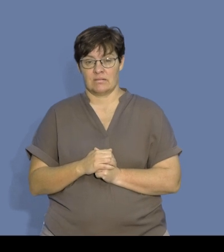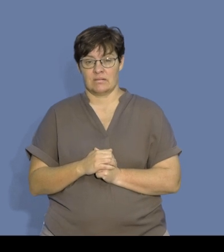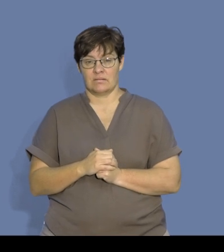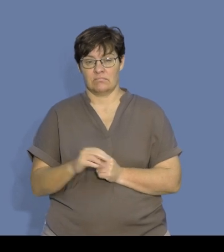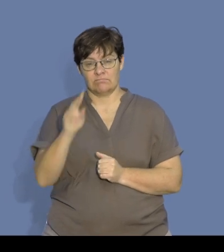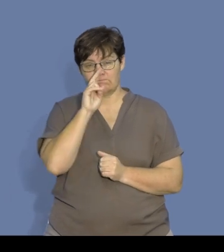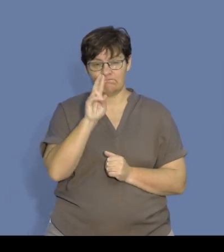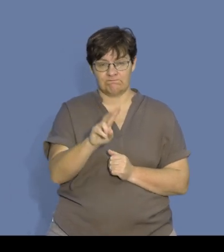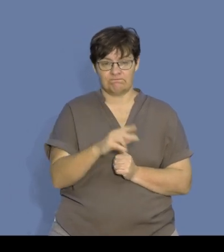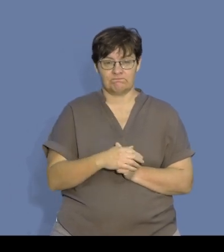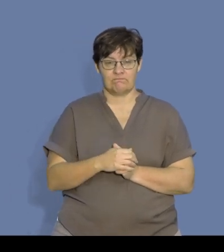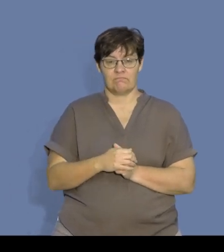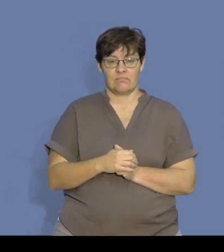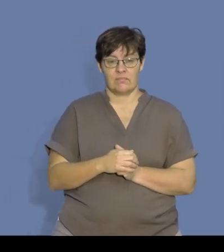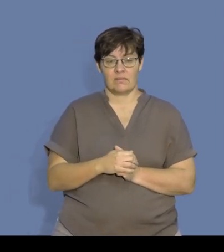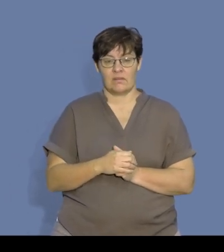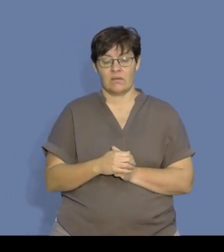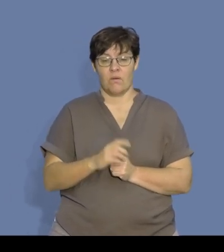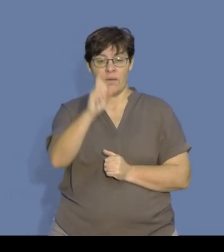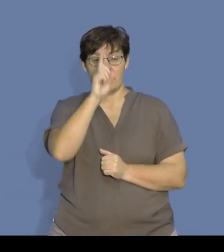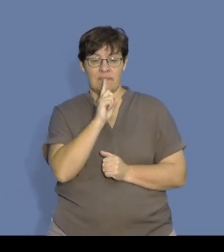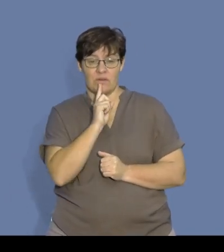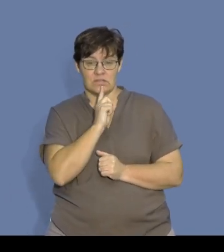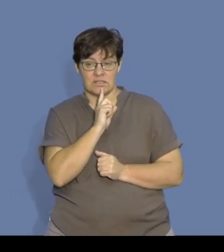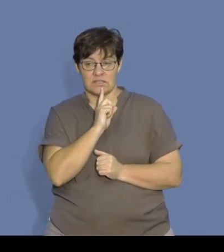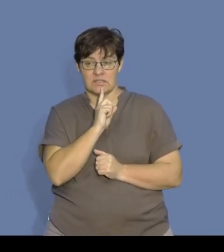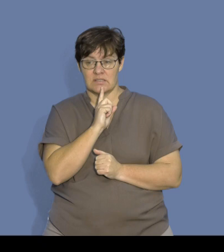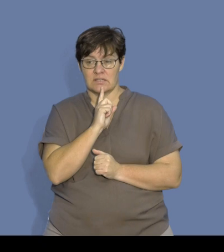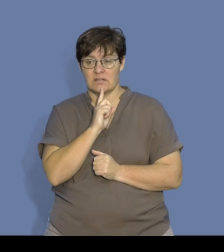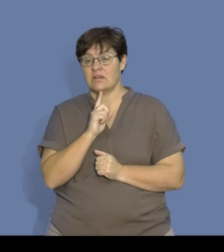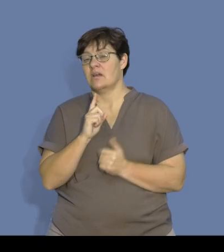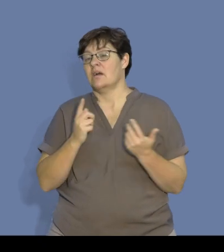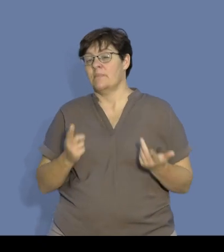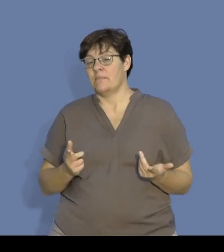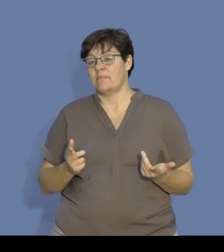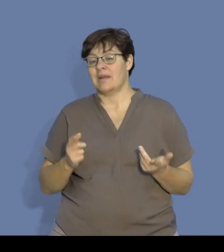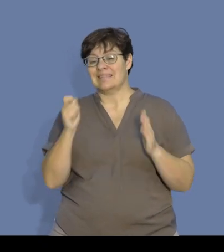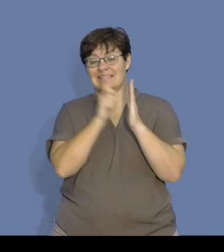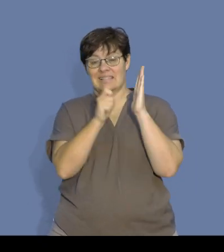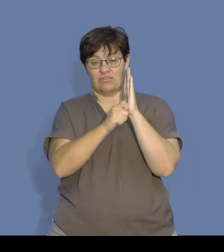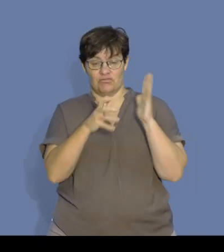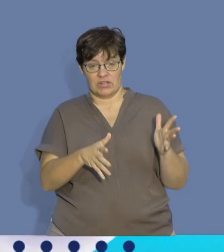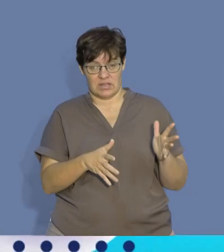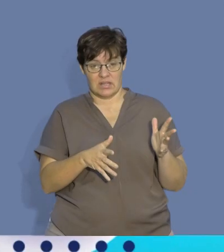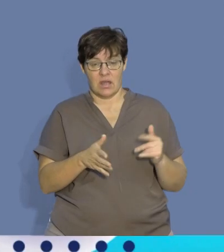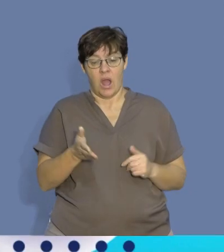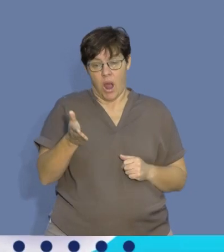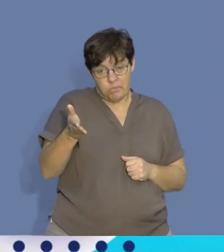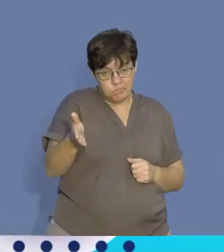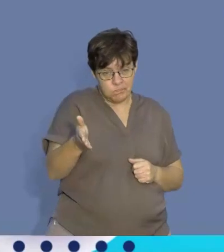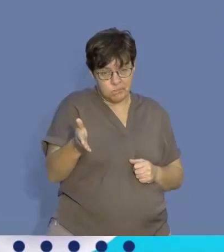So let's quickly look at that. So that 1,000 Rand, remember, this is now my stationery